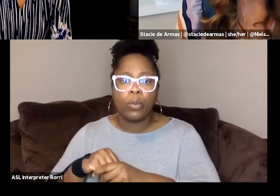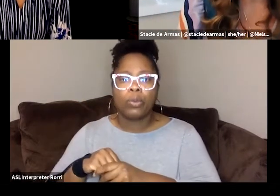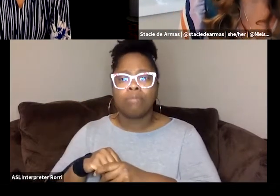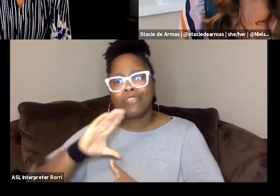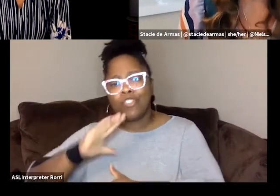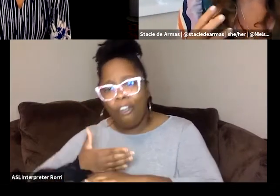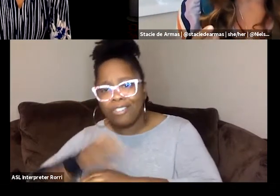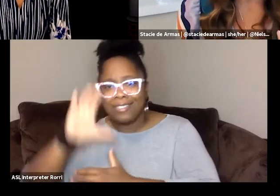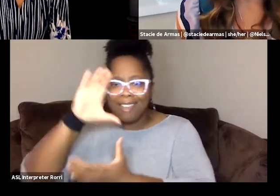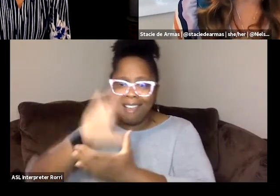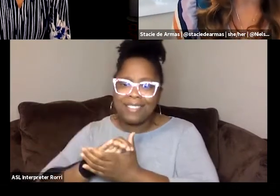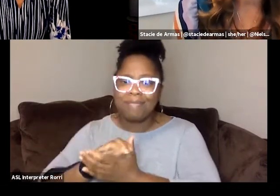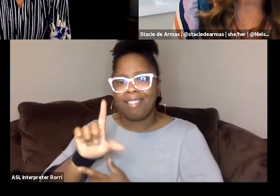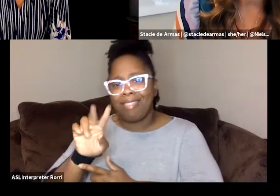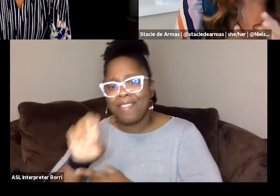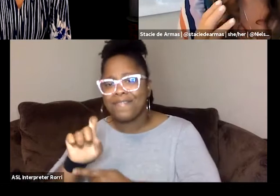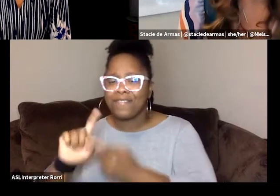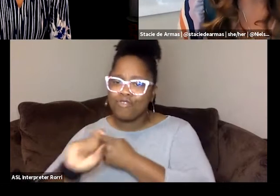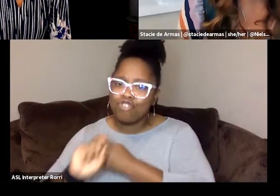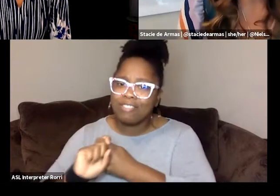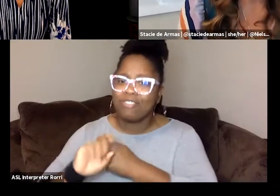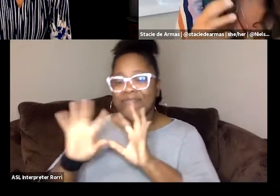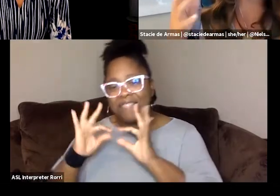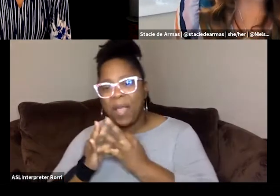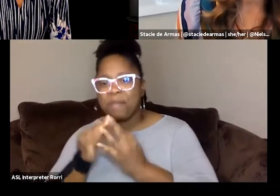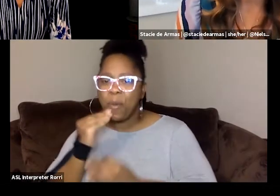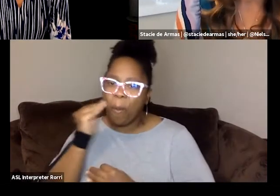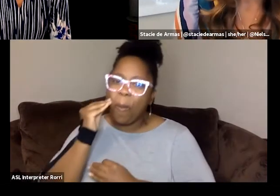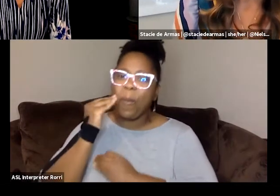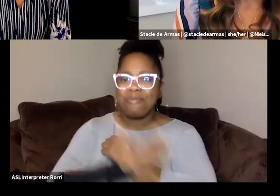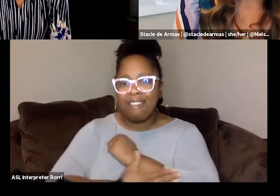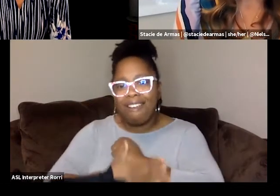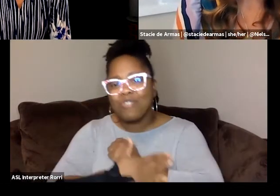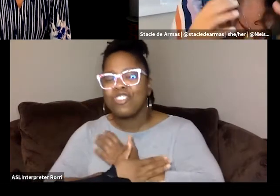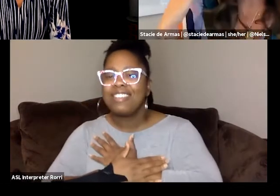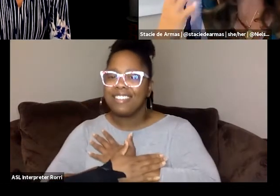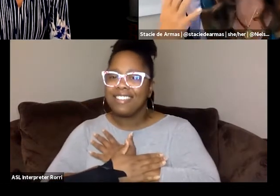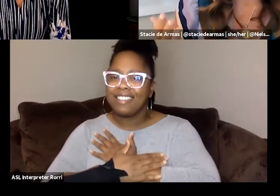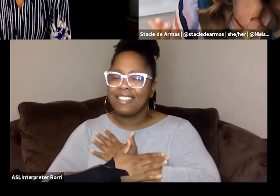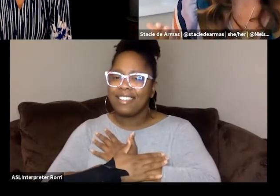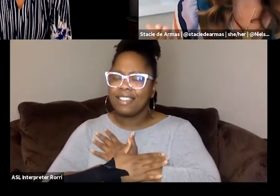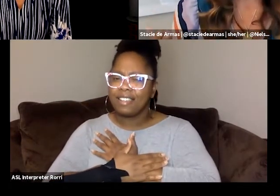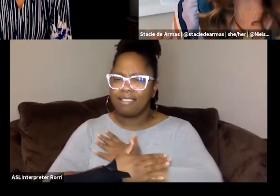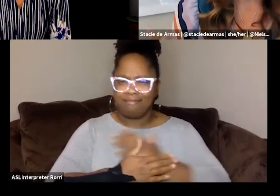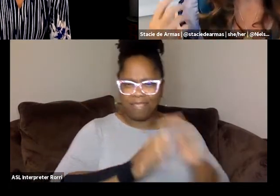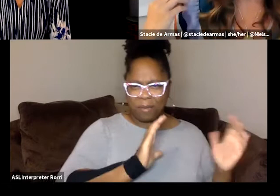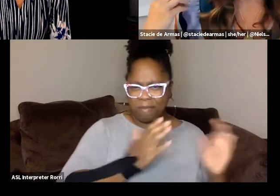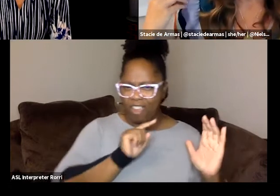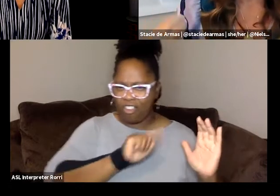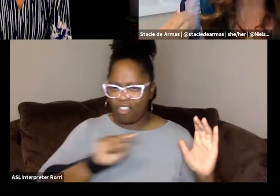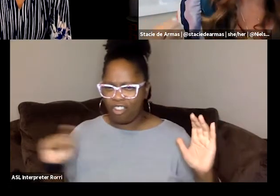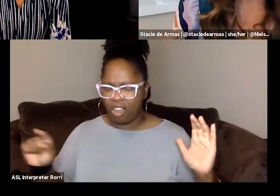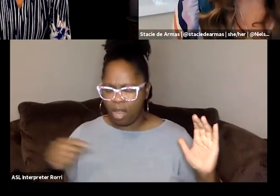daughters, husbands, love, friendships, family homes, country. And right away when I saw that piece of research, I